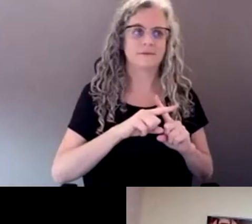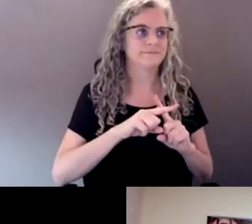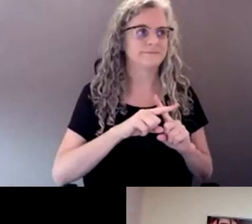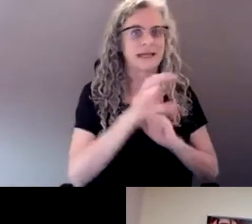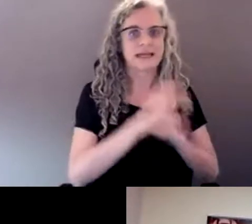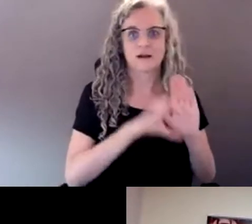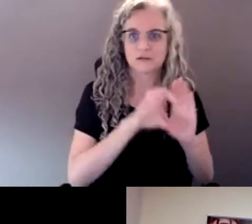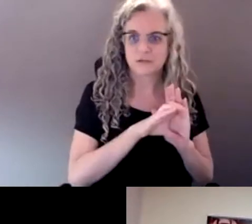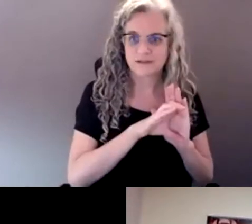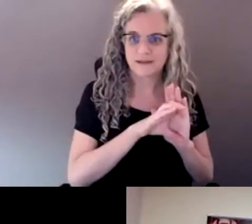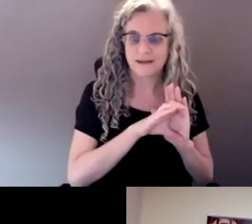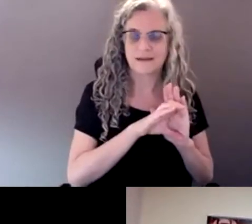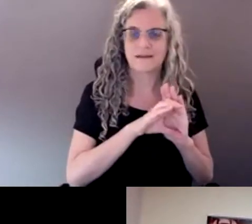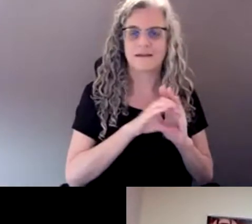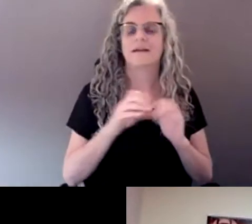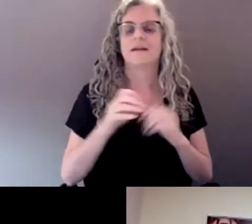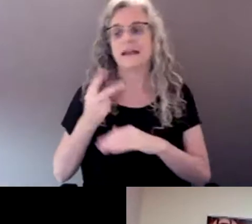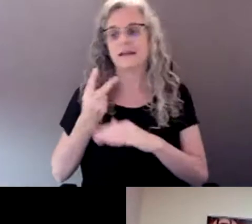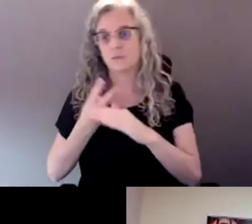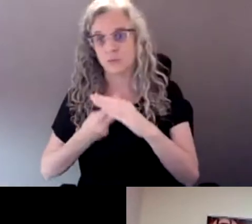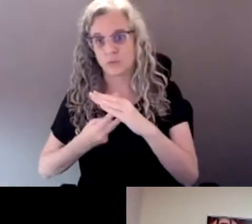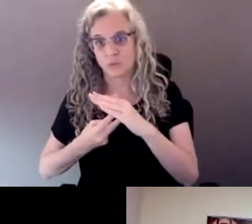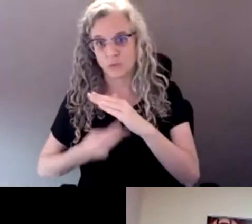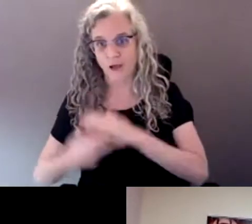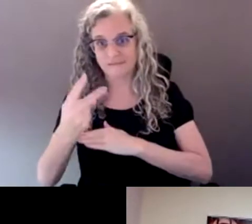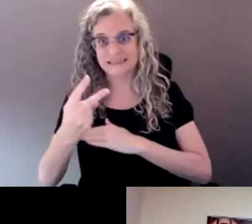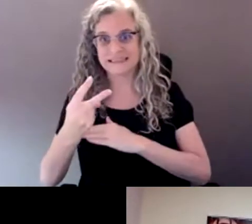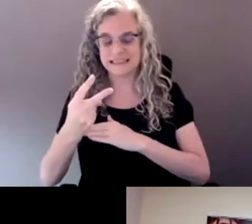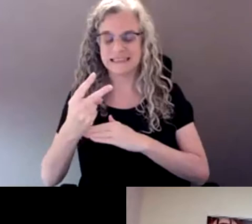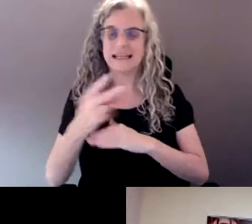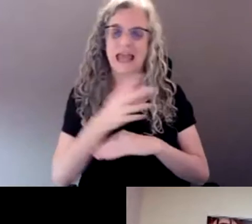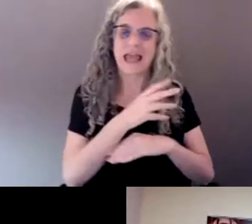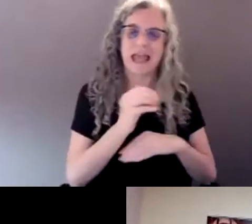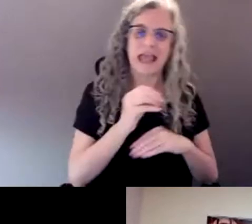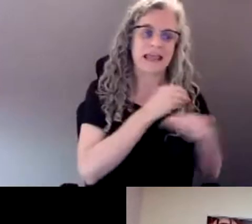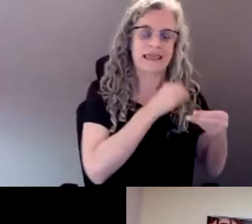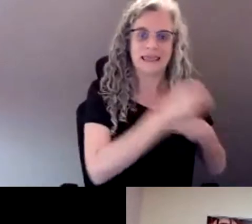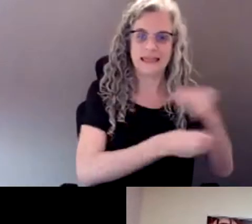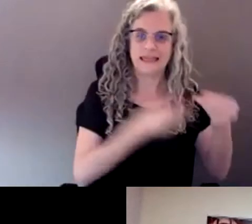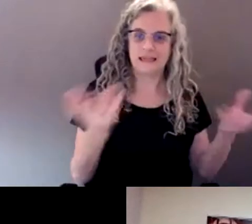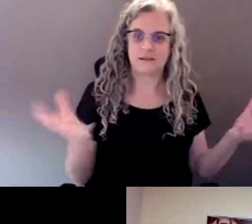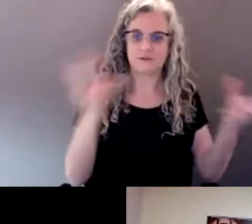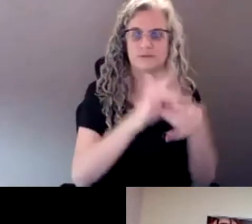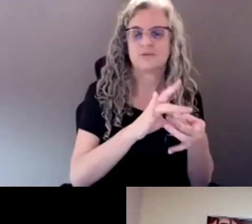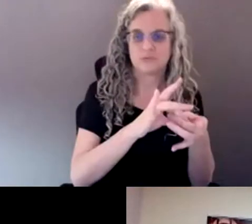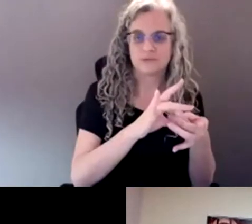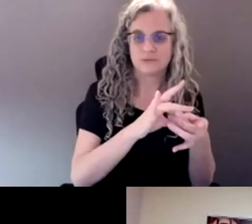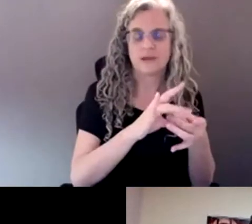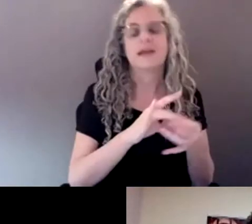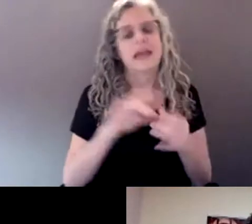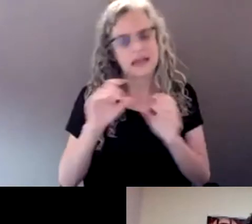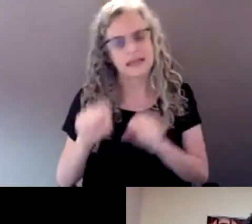of prophecy onto lineage, as well as a stigmatized one. And in many parts of